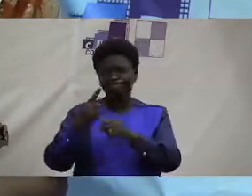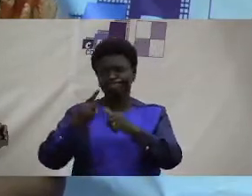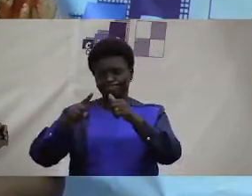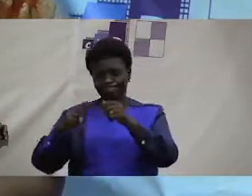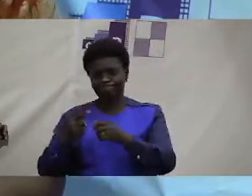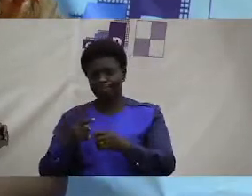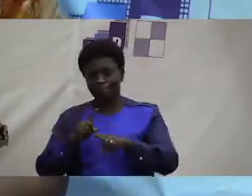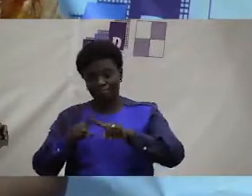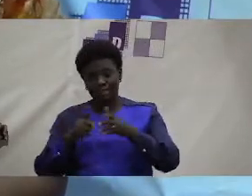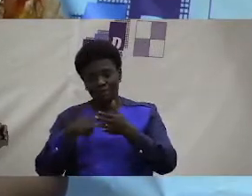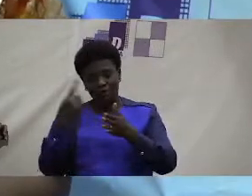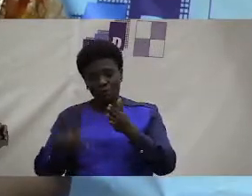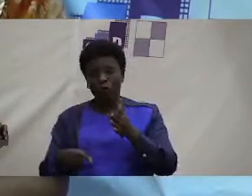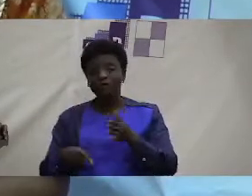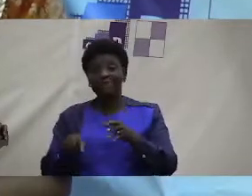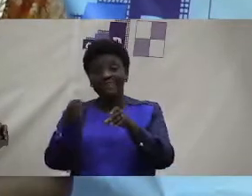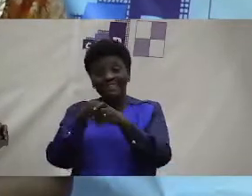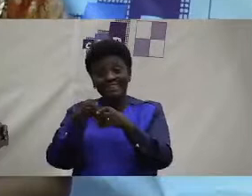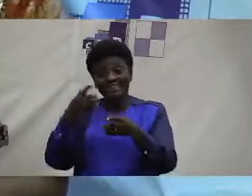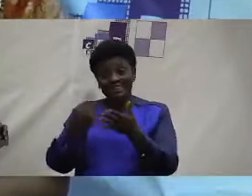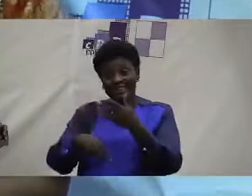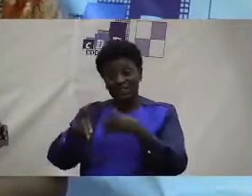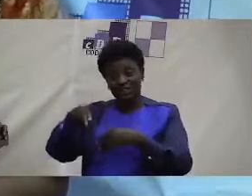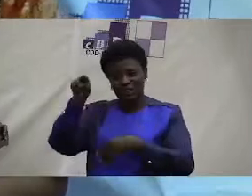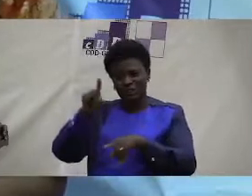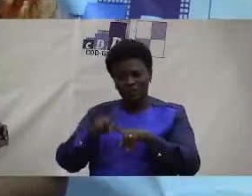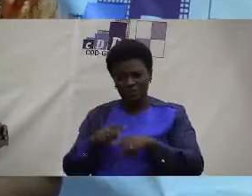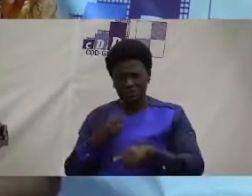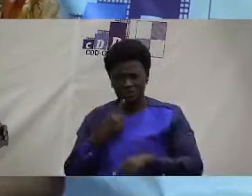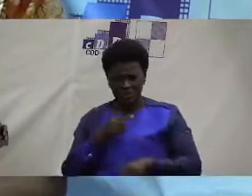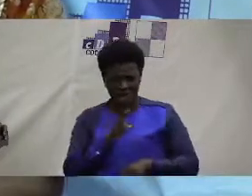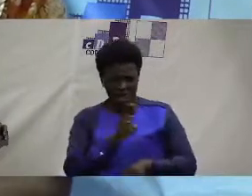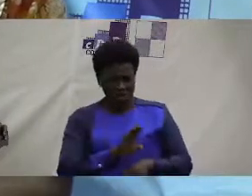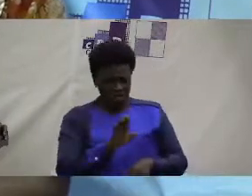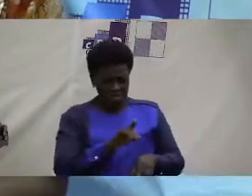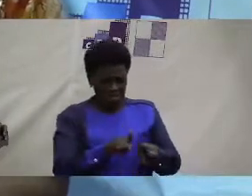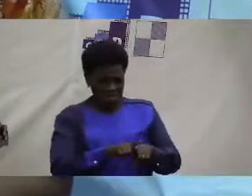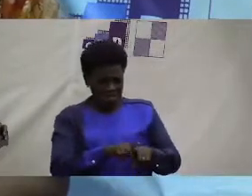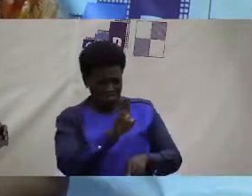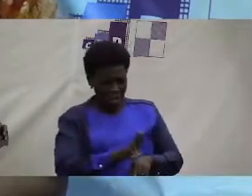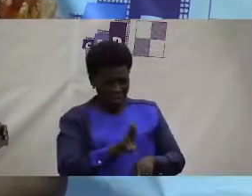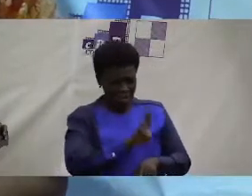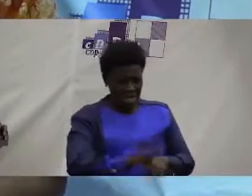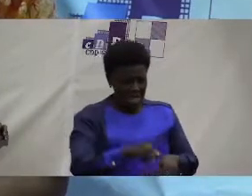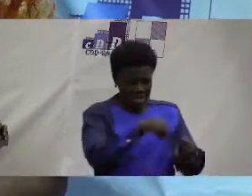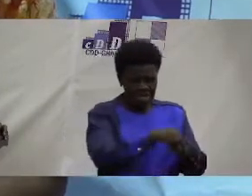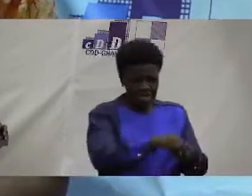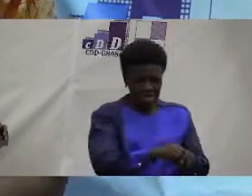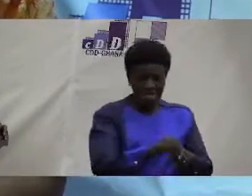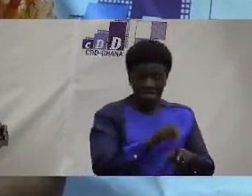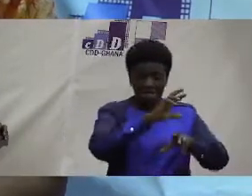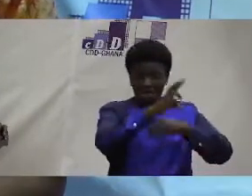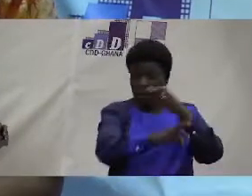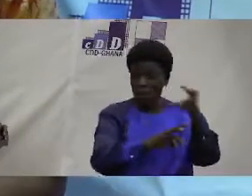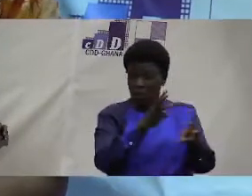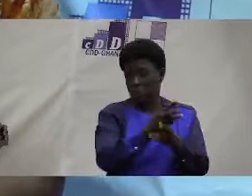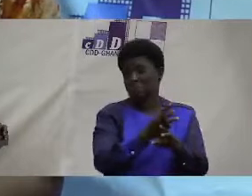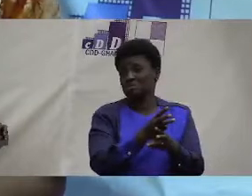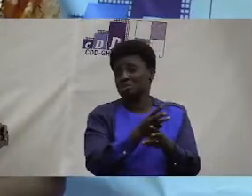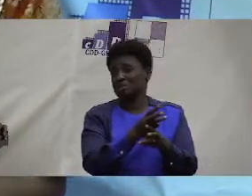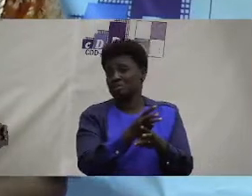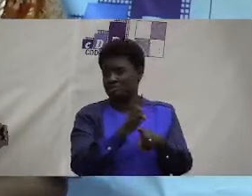that applies in the North does not apply in the Global South. The rules are existing, but nobody is